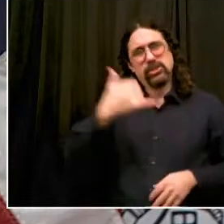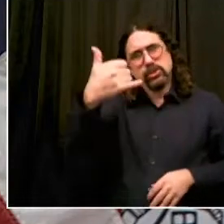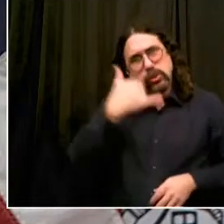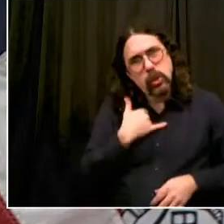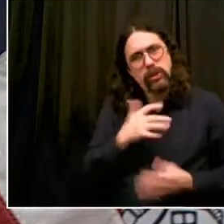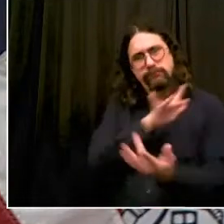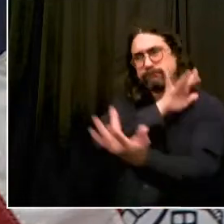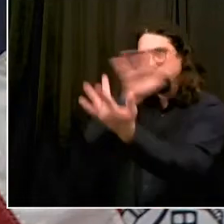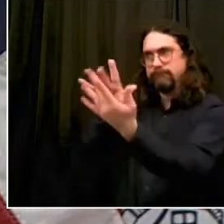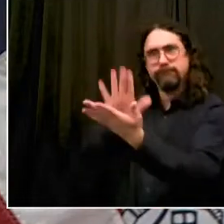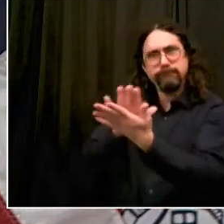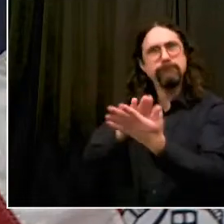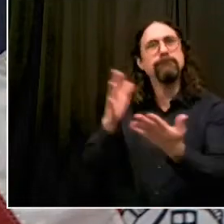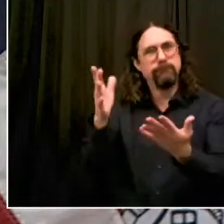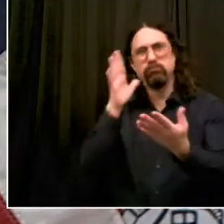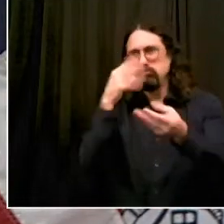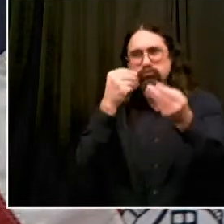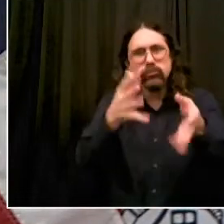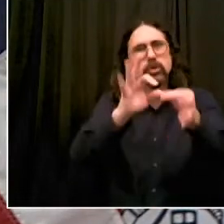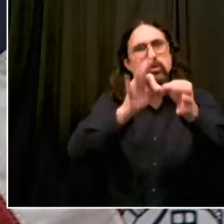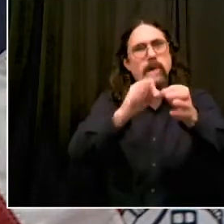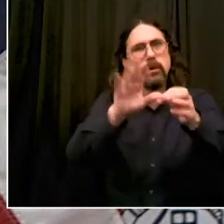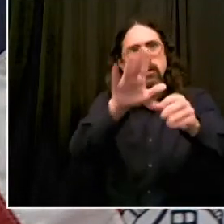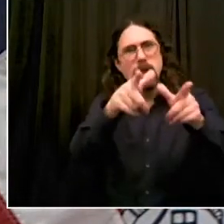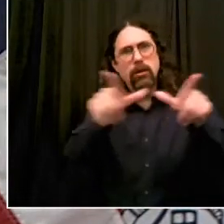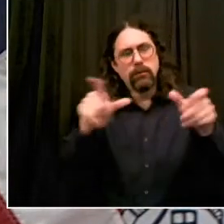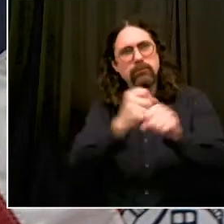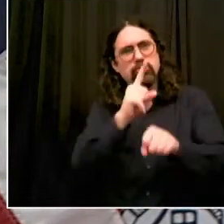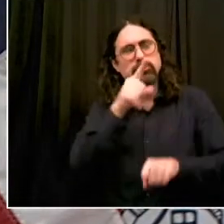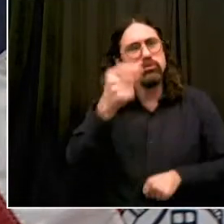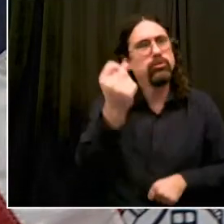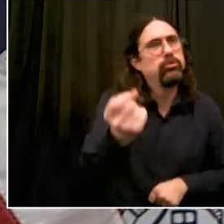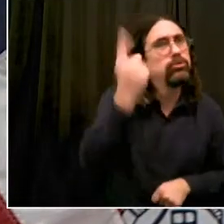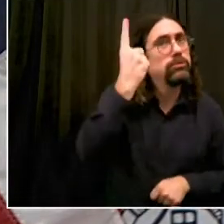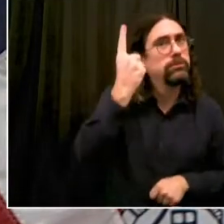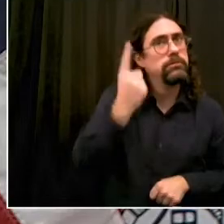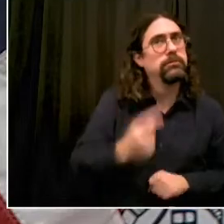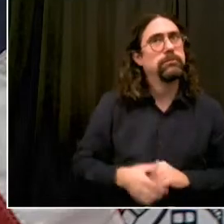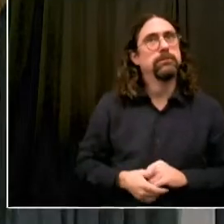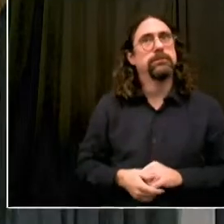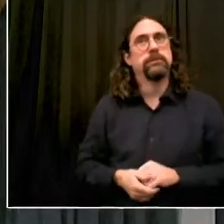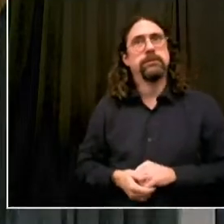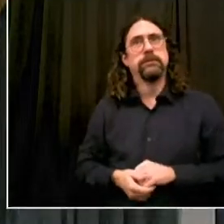as part of bringing this whole city back and serving our parents and families. Thank you, everyone.